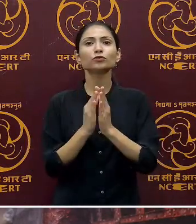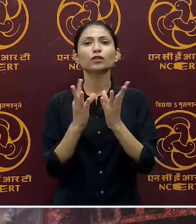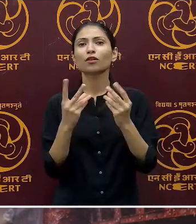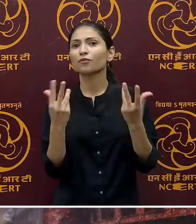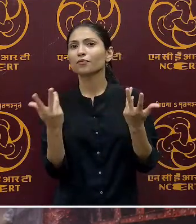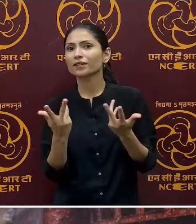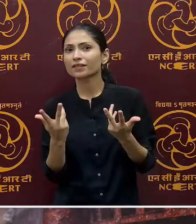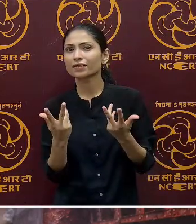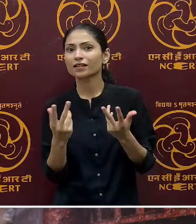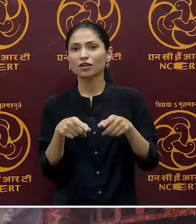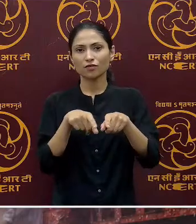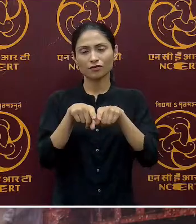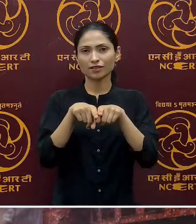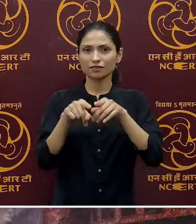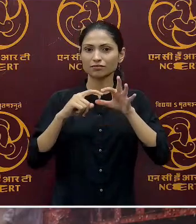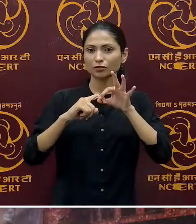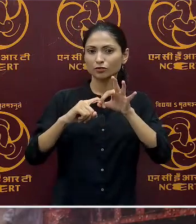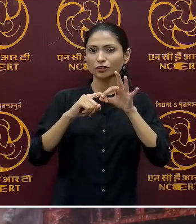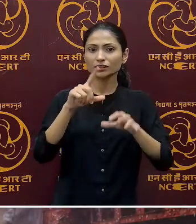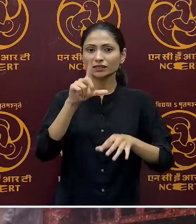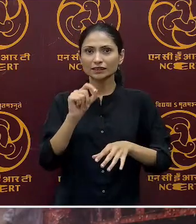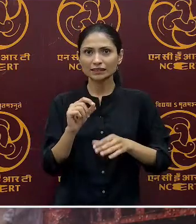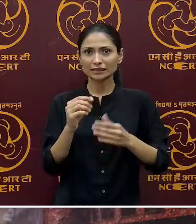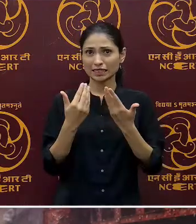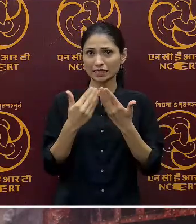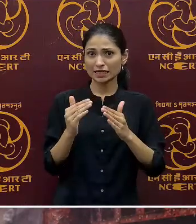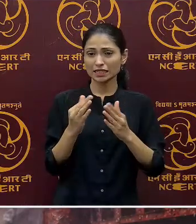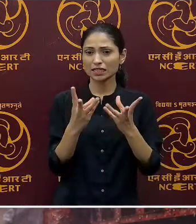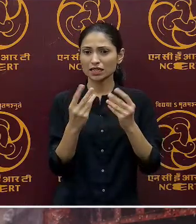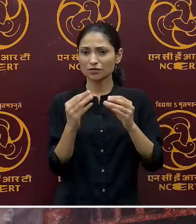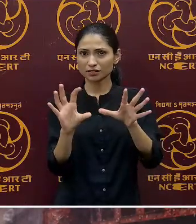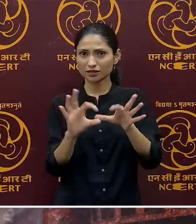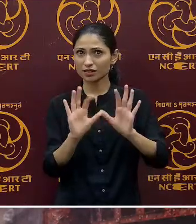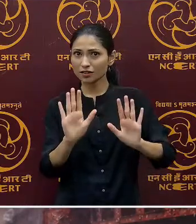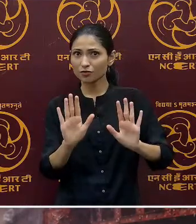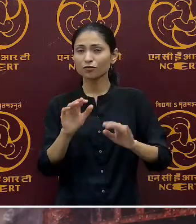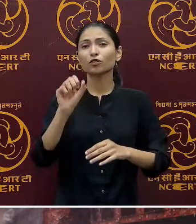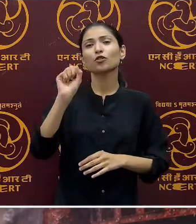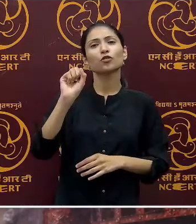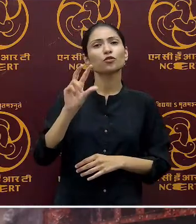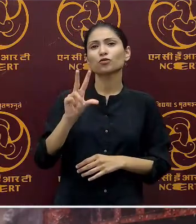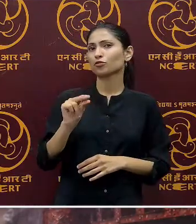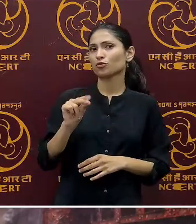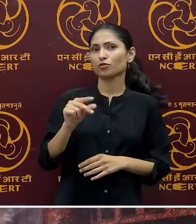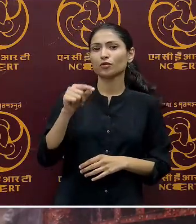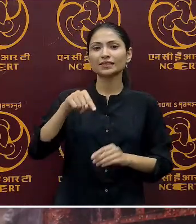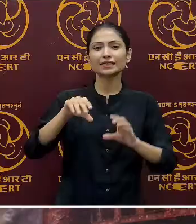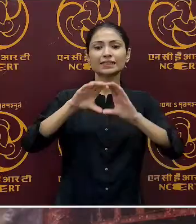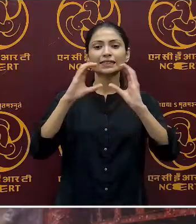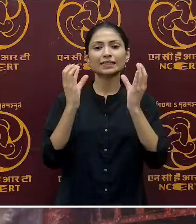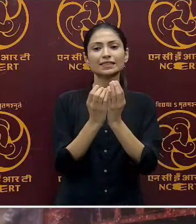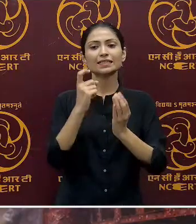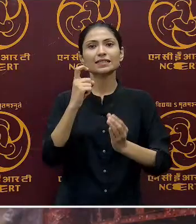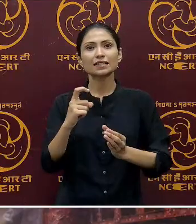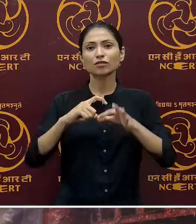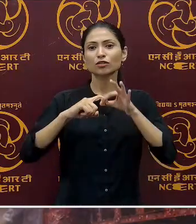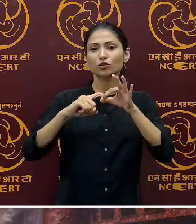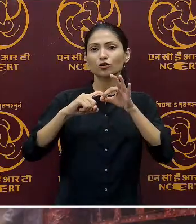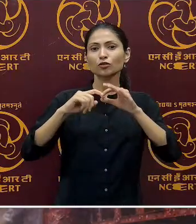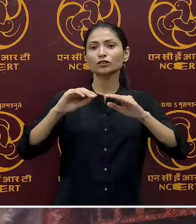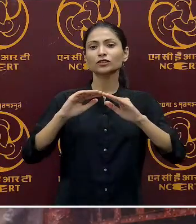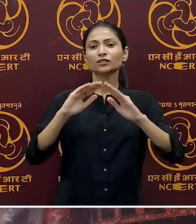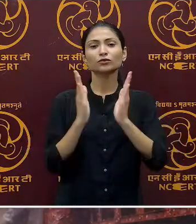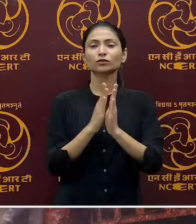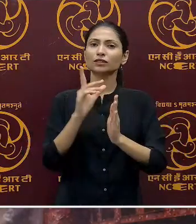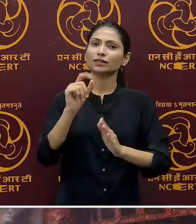is there any other number? No, basically these are for class 7, so only 10 questions are there, but they come